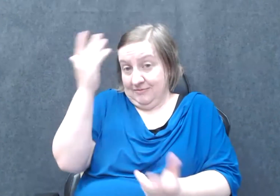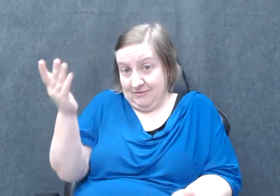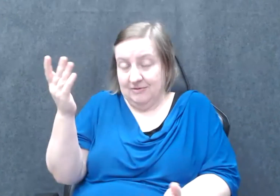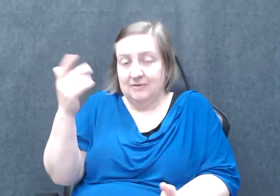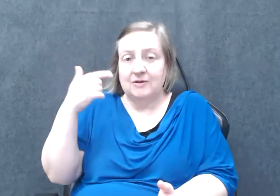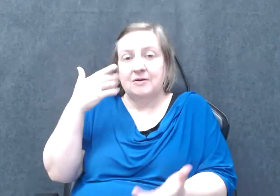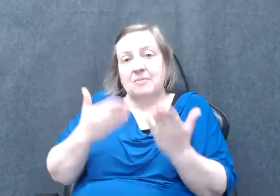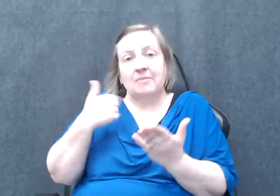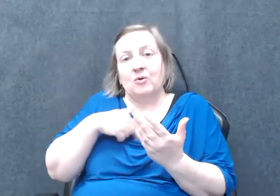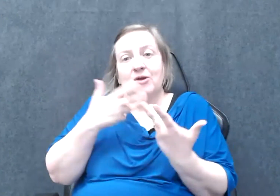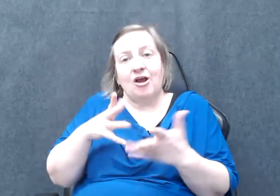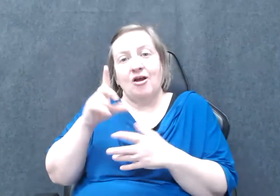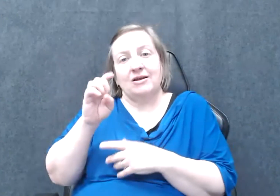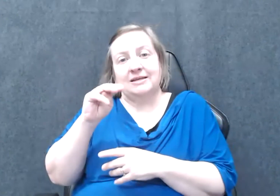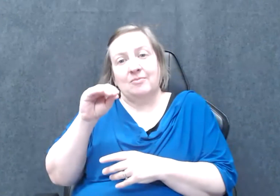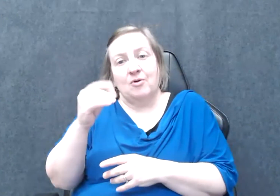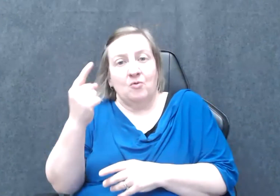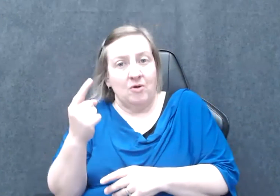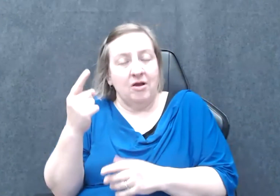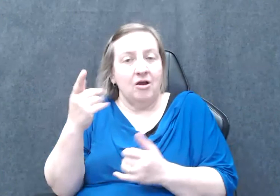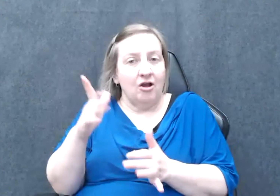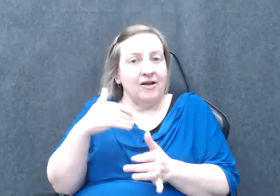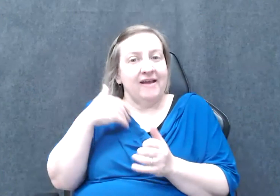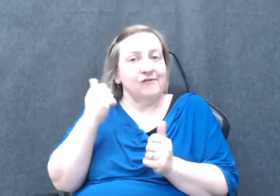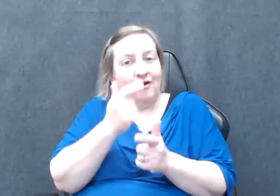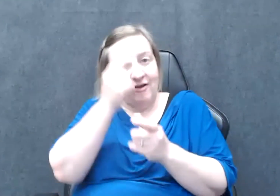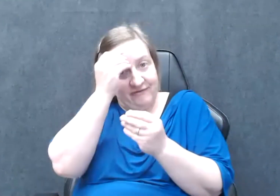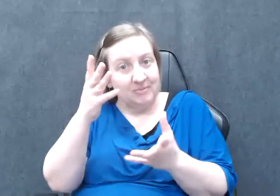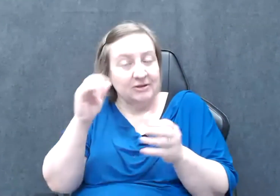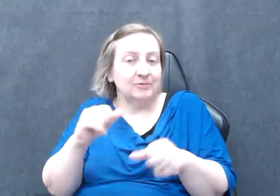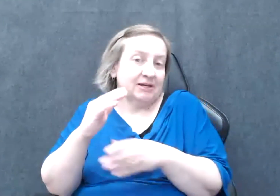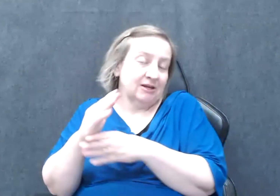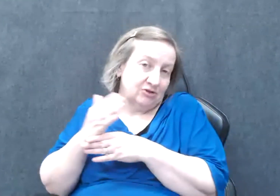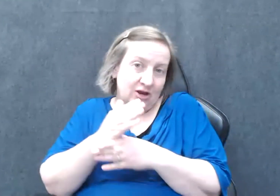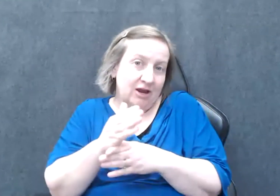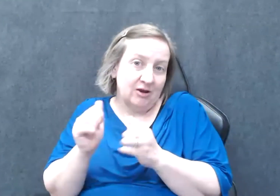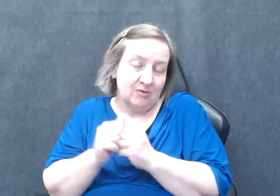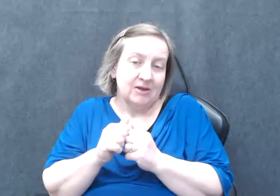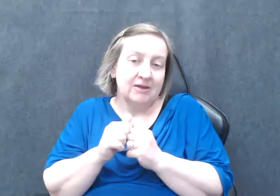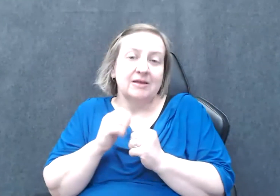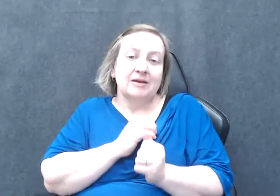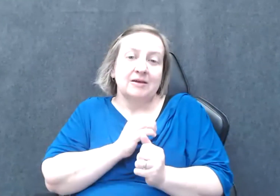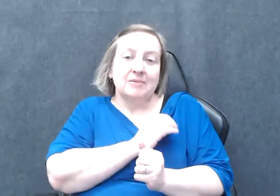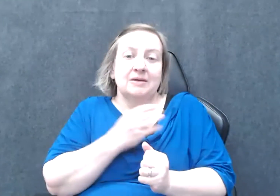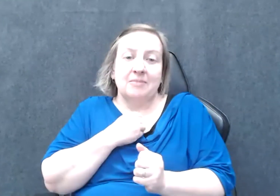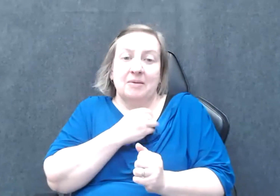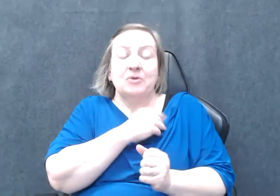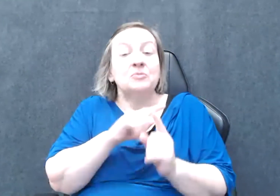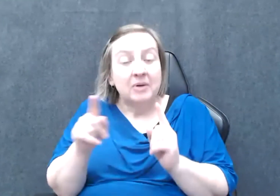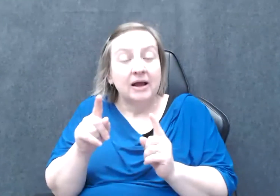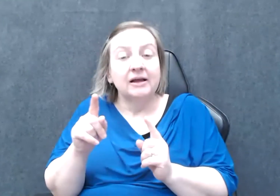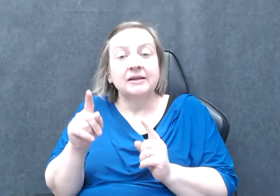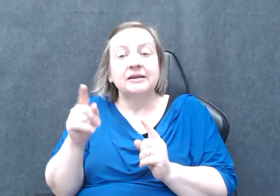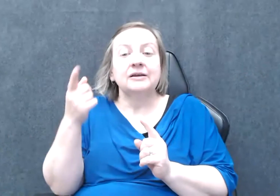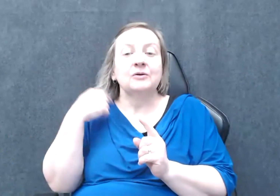may have already demoed one of them and have all of the information to share with the committee members. However,